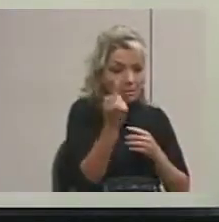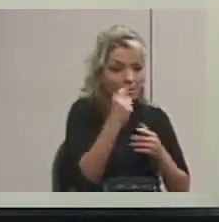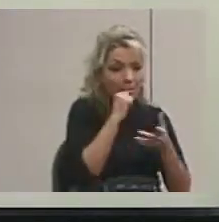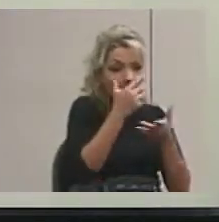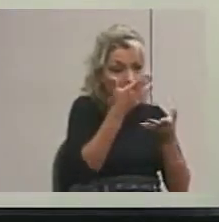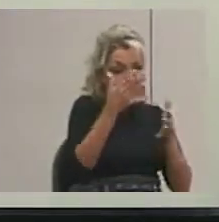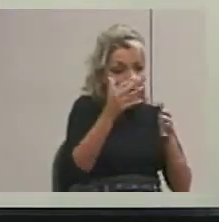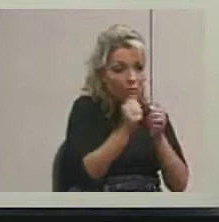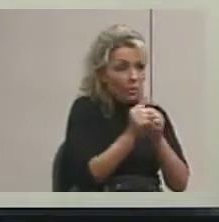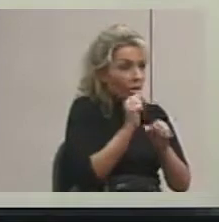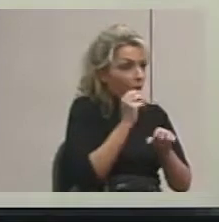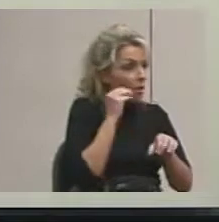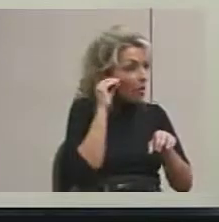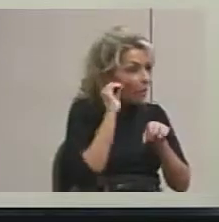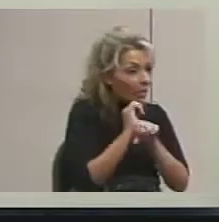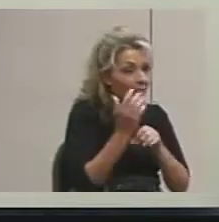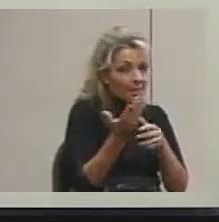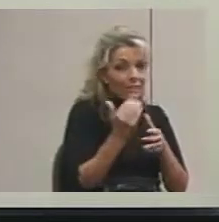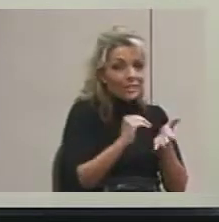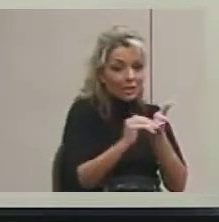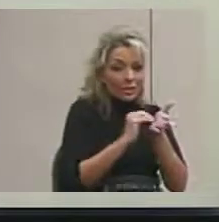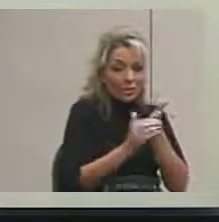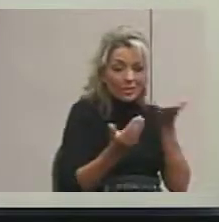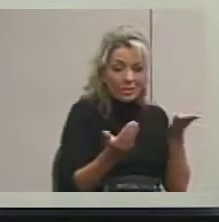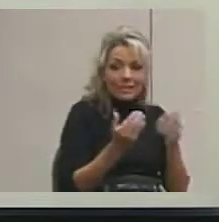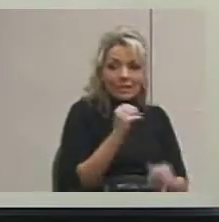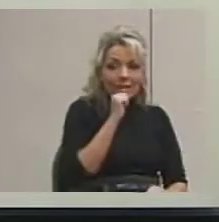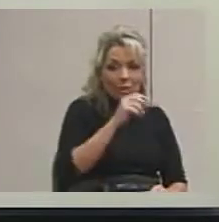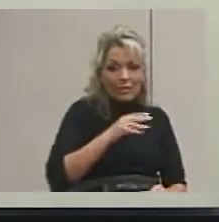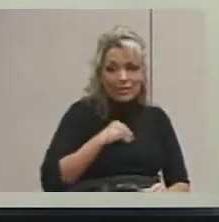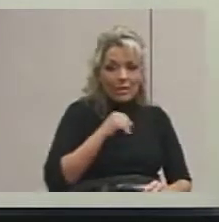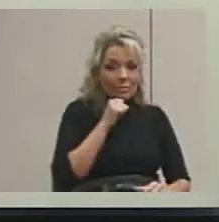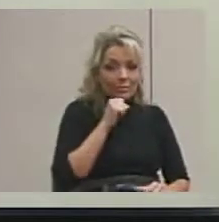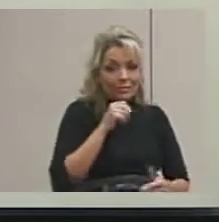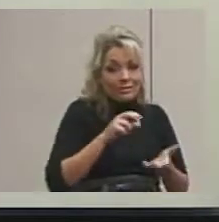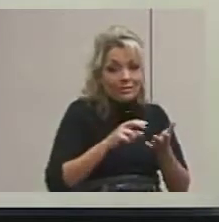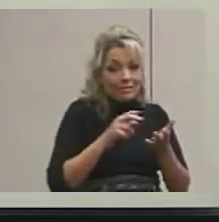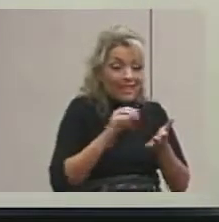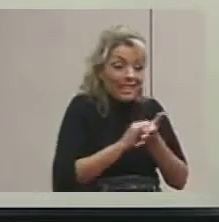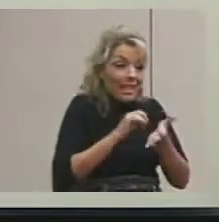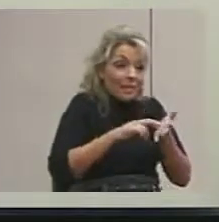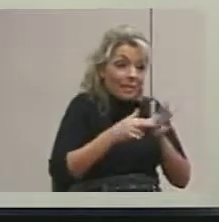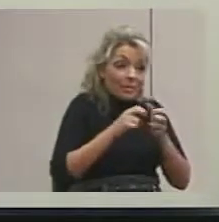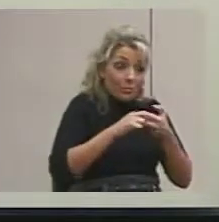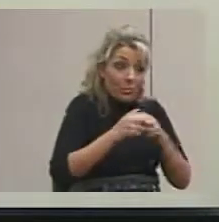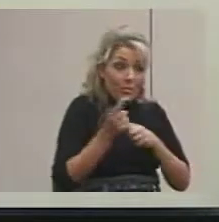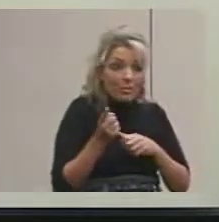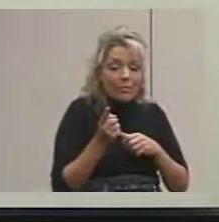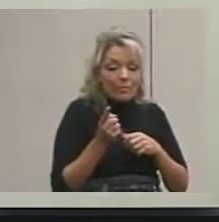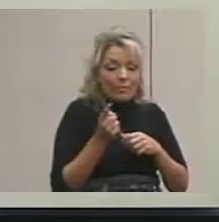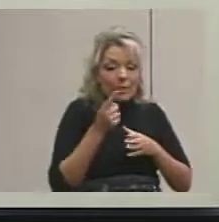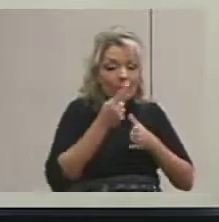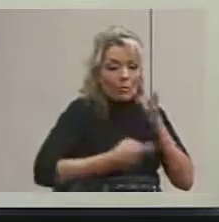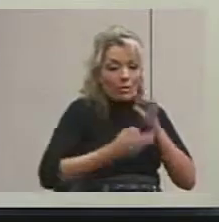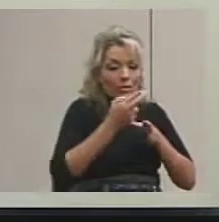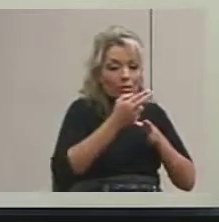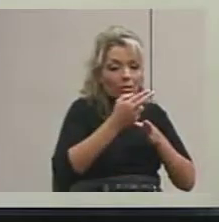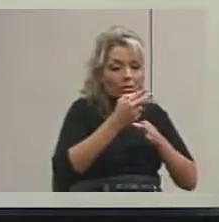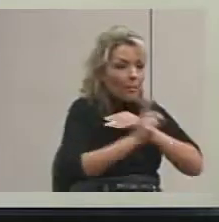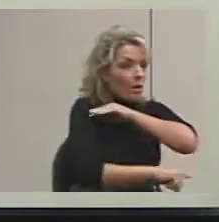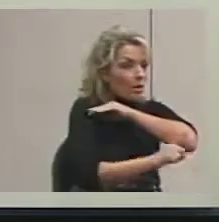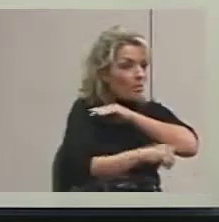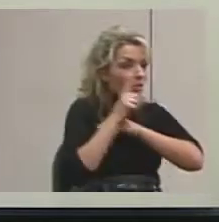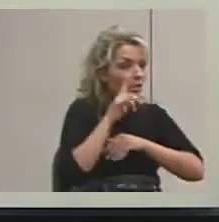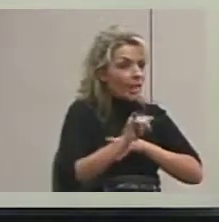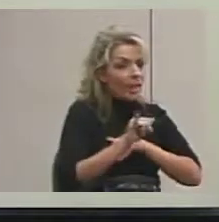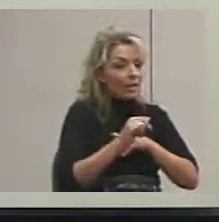completed. That seems to be that issue. What's the consequence for that? Well, it's a